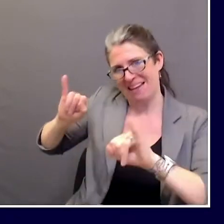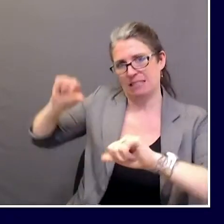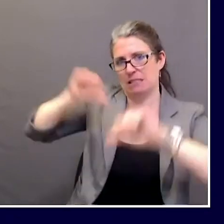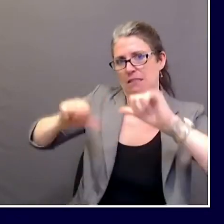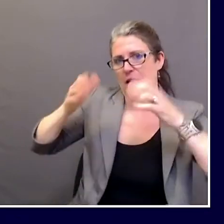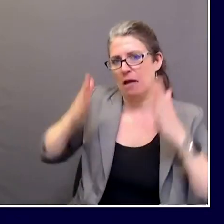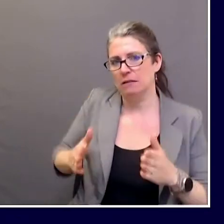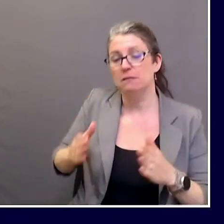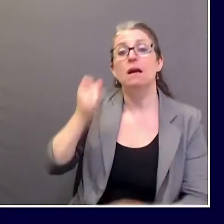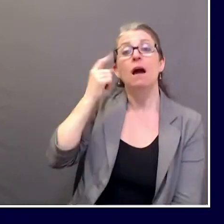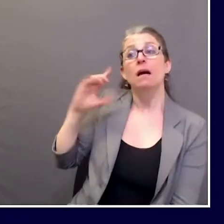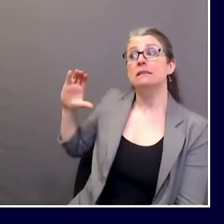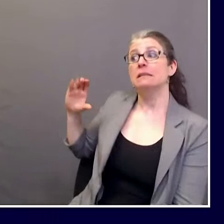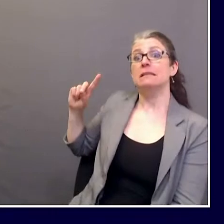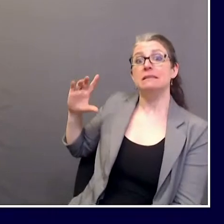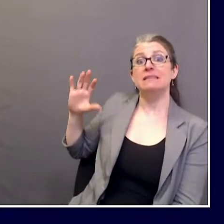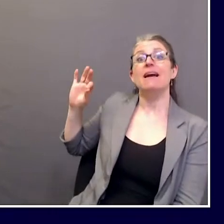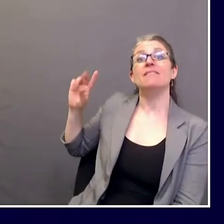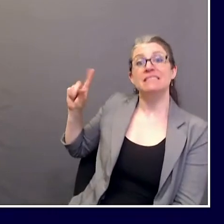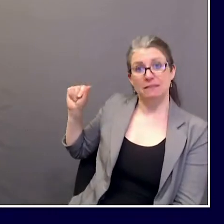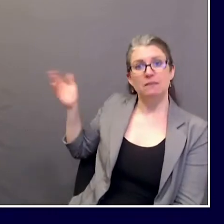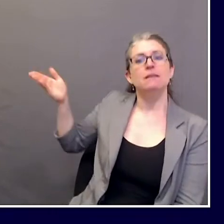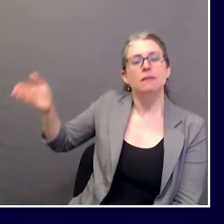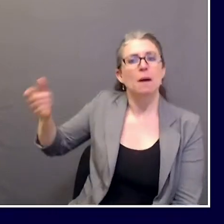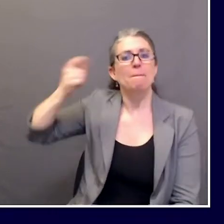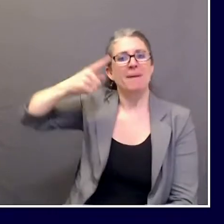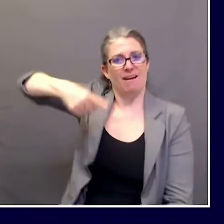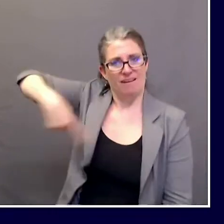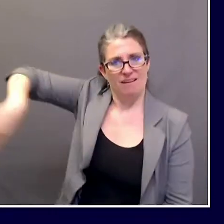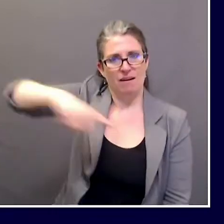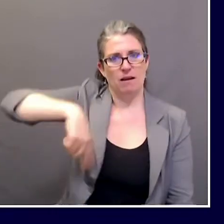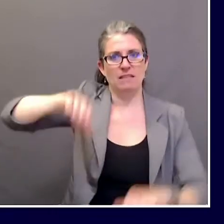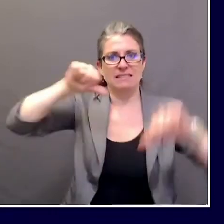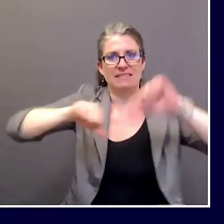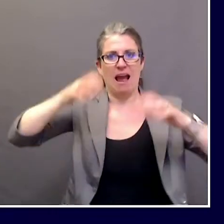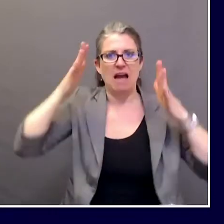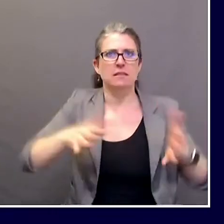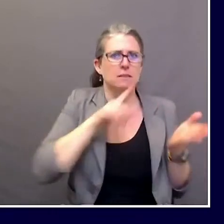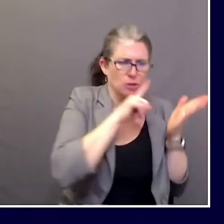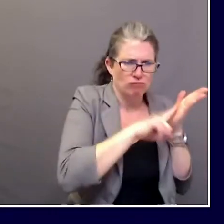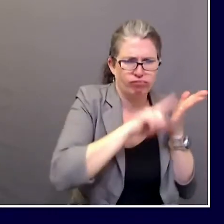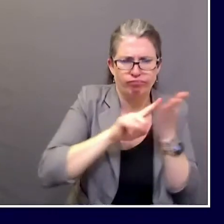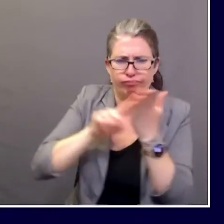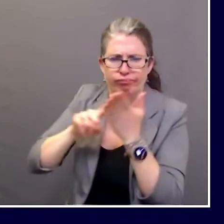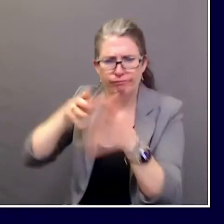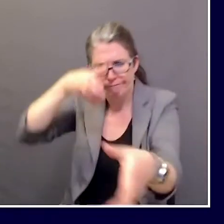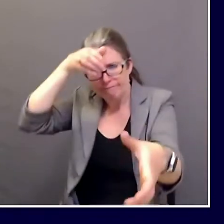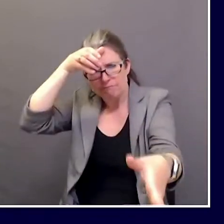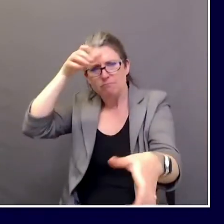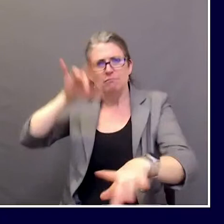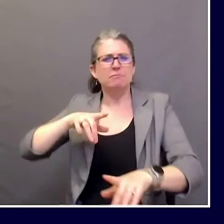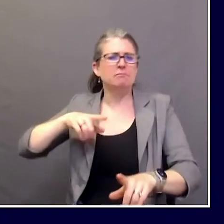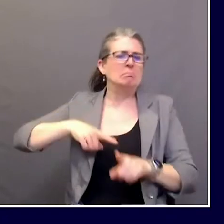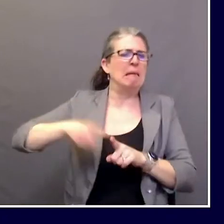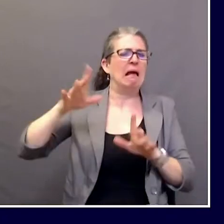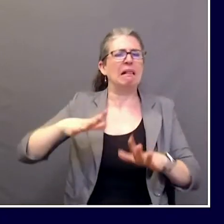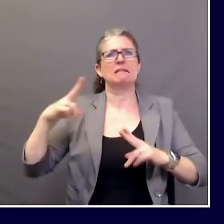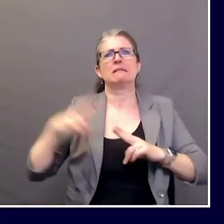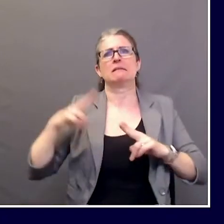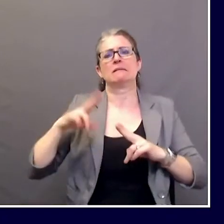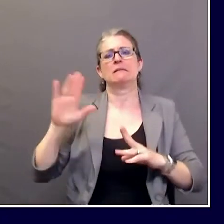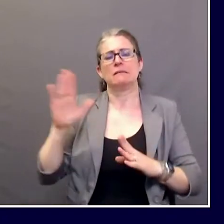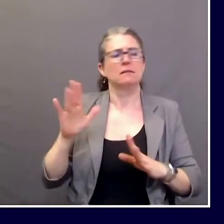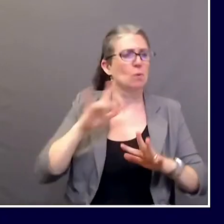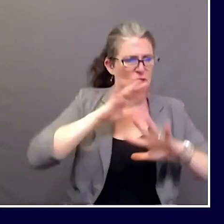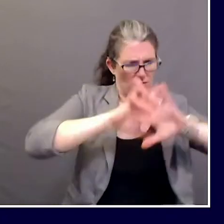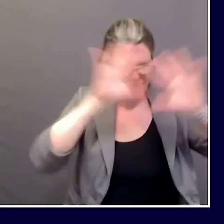the CDC and the FDA. And I can tell you, based on the conversations I've had today, those individuals are not just focused on the risks